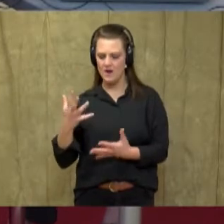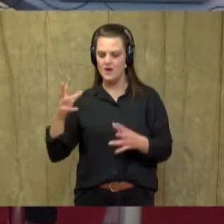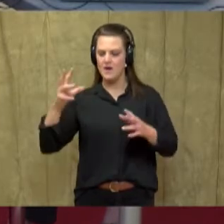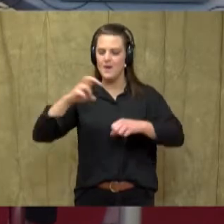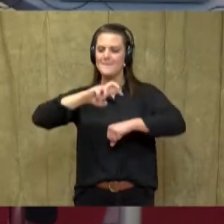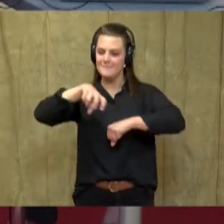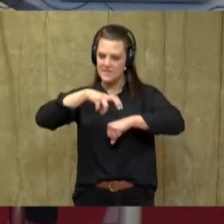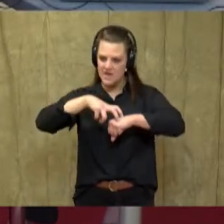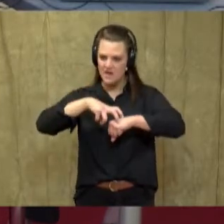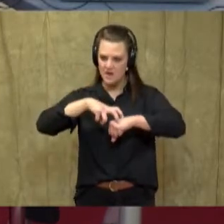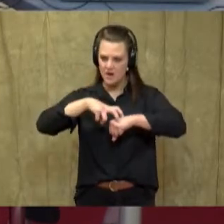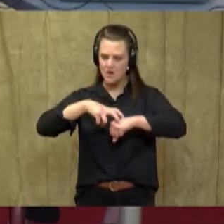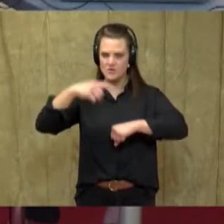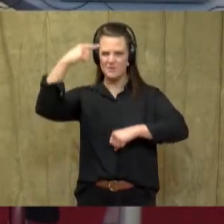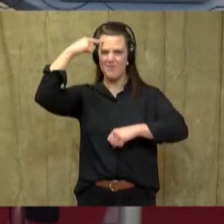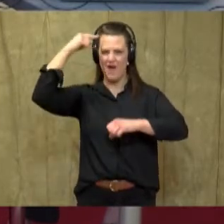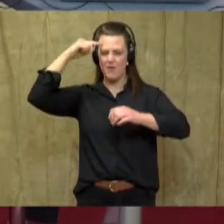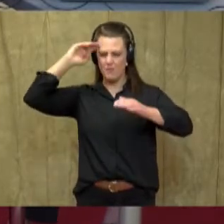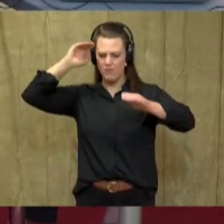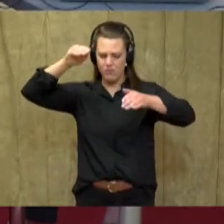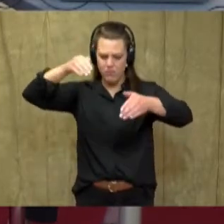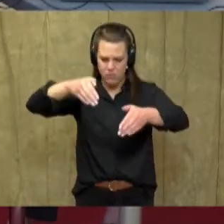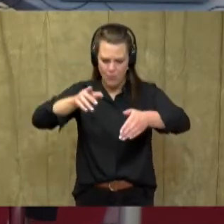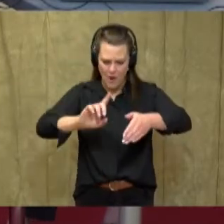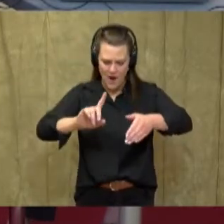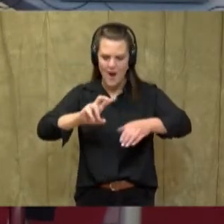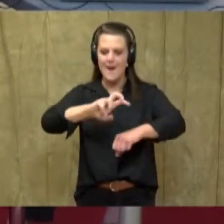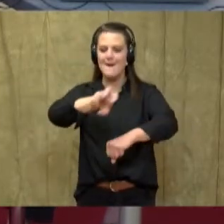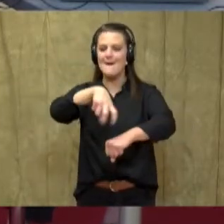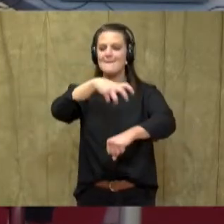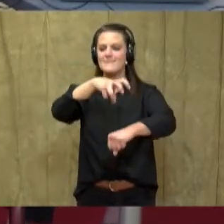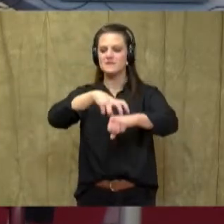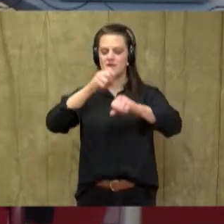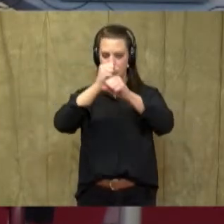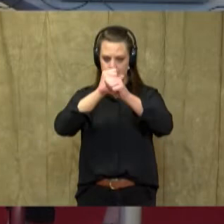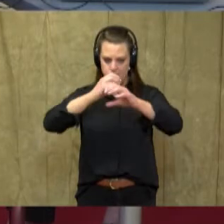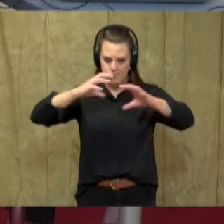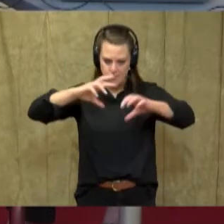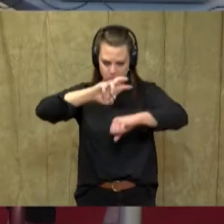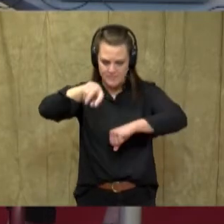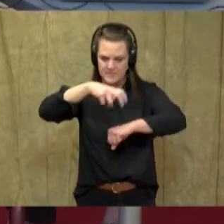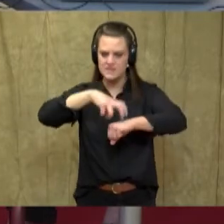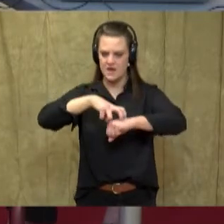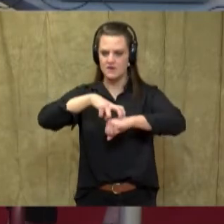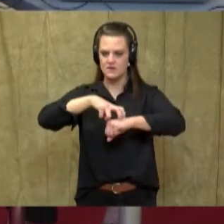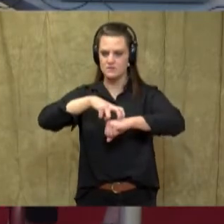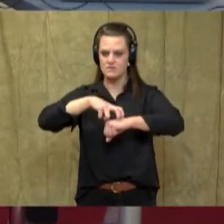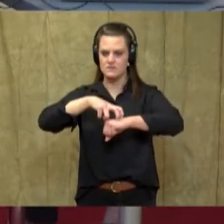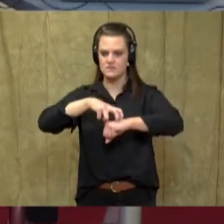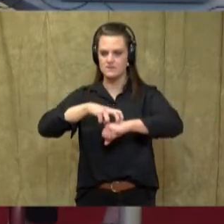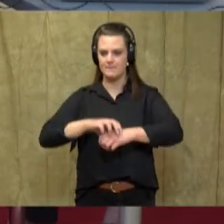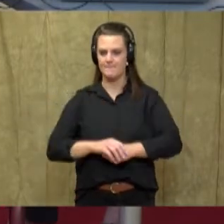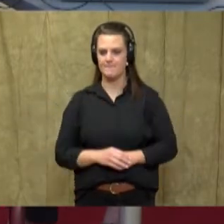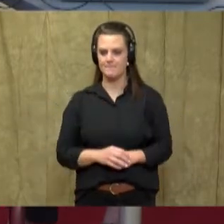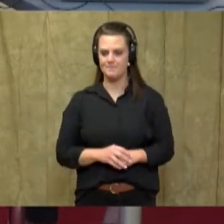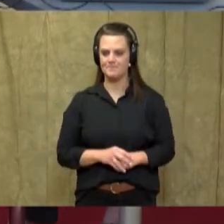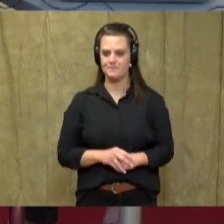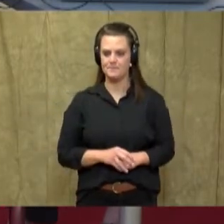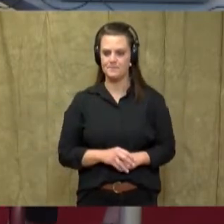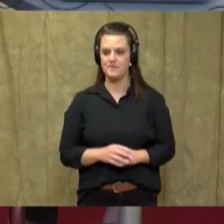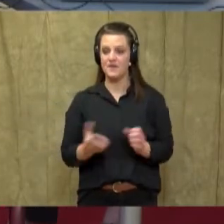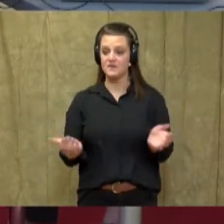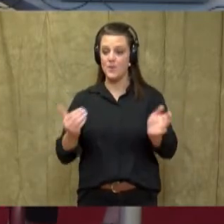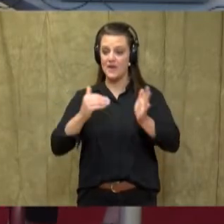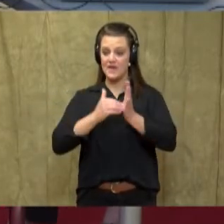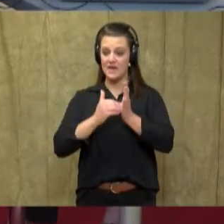get my mind focused in. It helps me zoom in on what I'm going to be learning. Again,